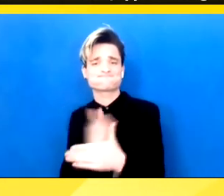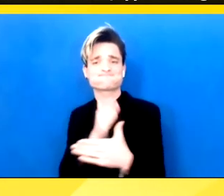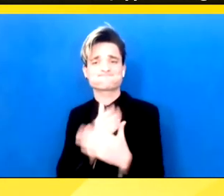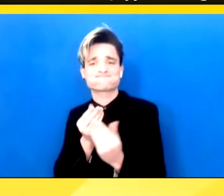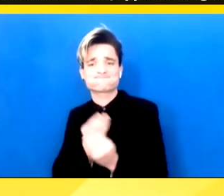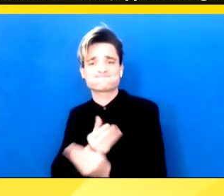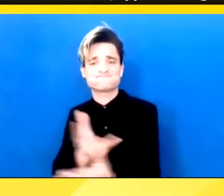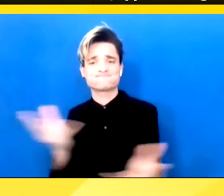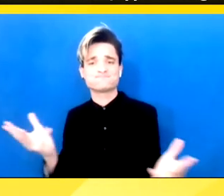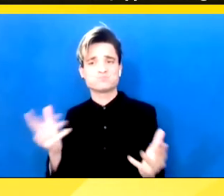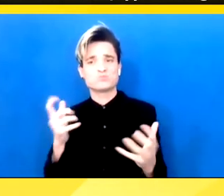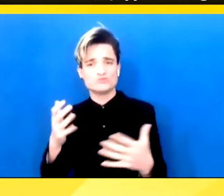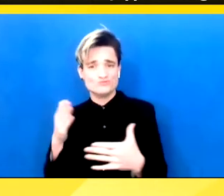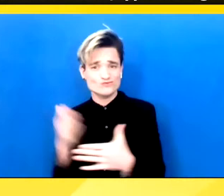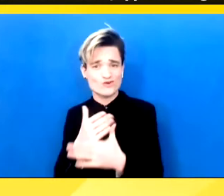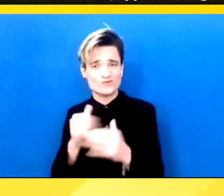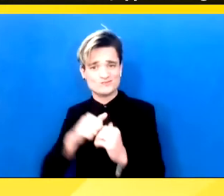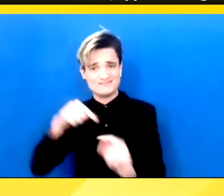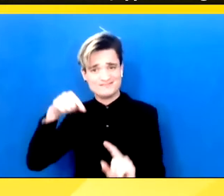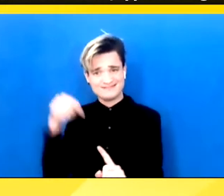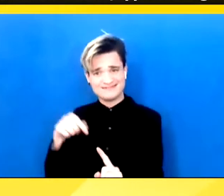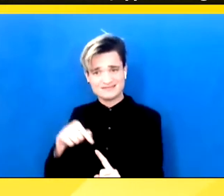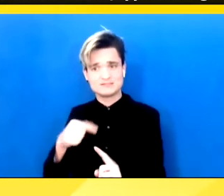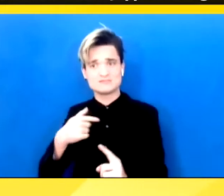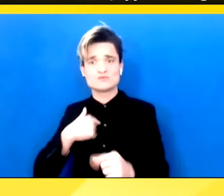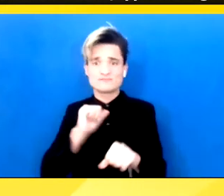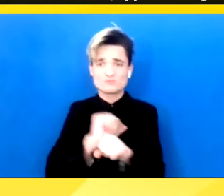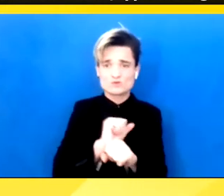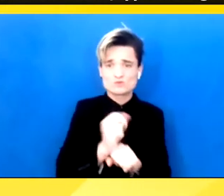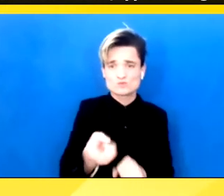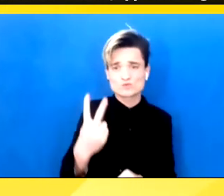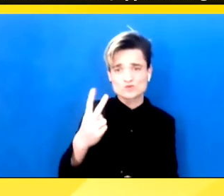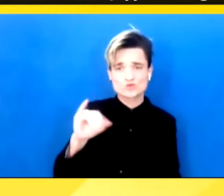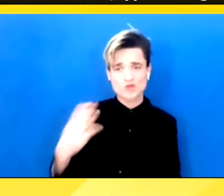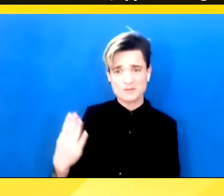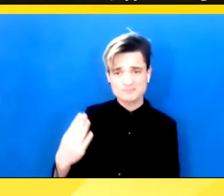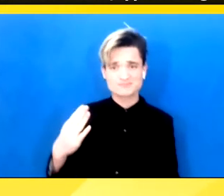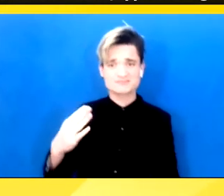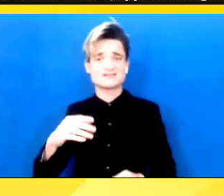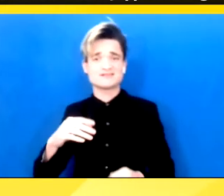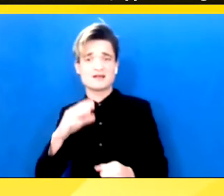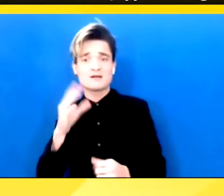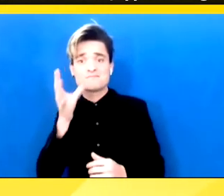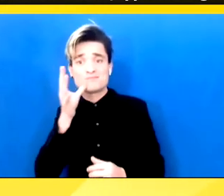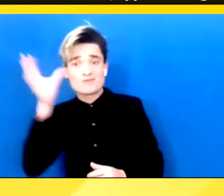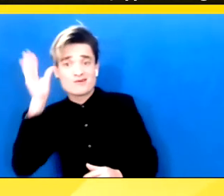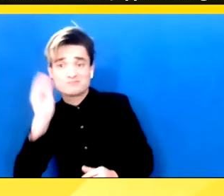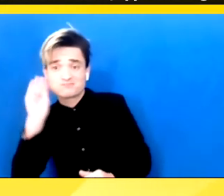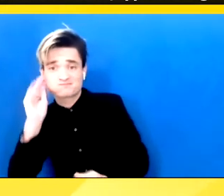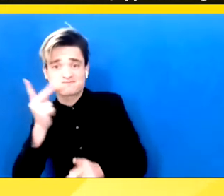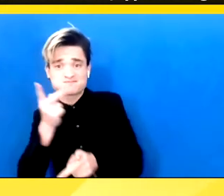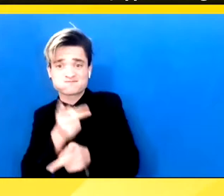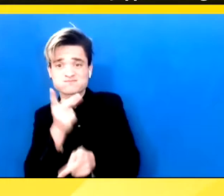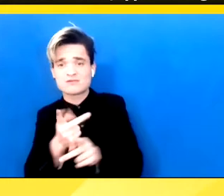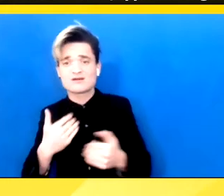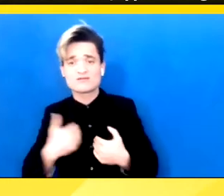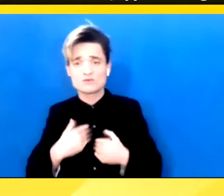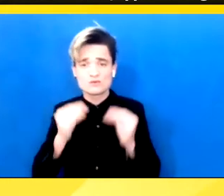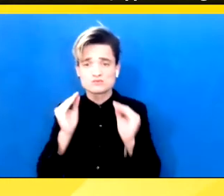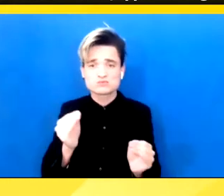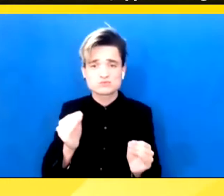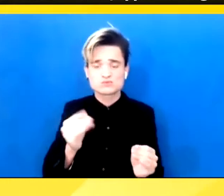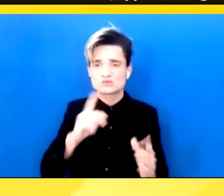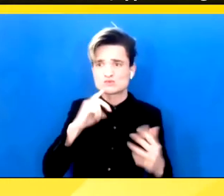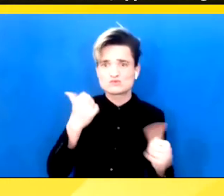jobs. No parents at home to give guidance to the kids because they're trying to keep a roof over their head and food in their